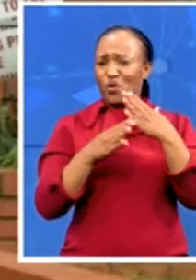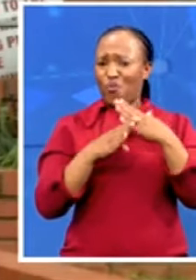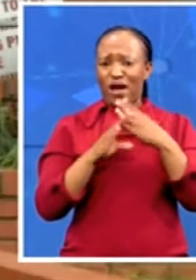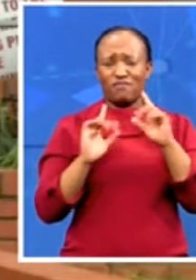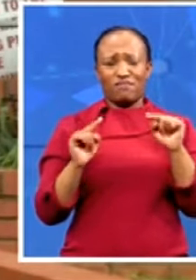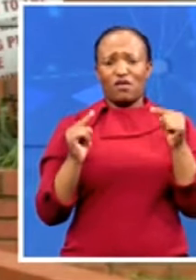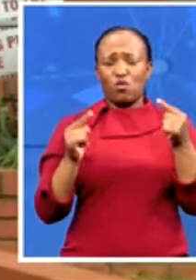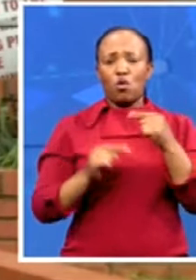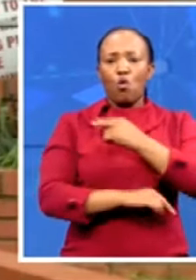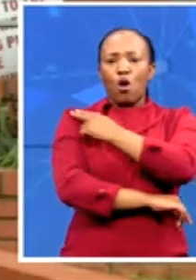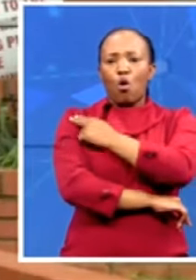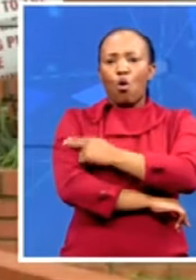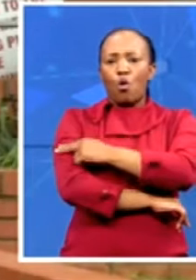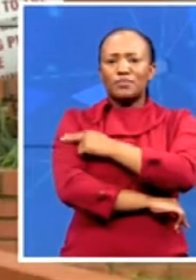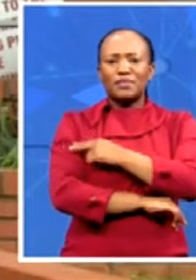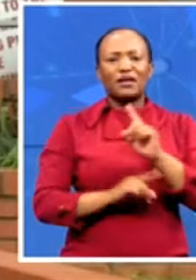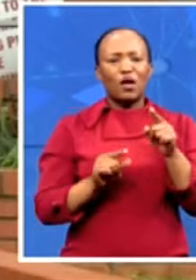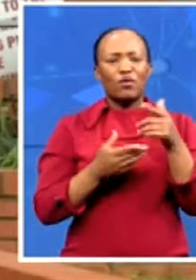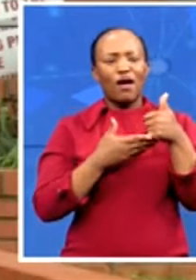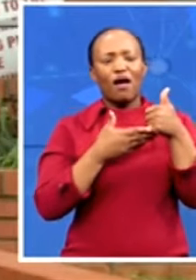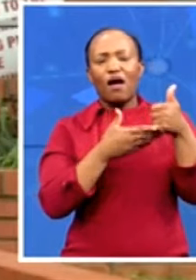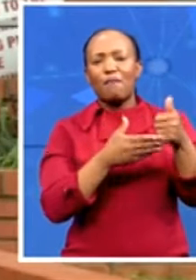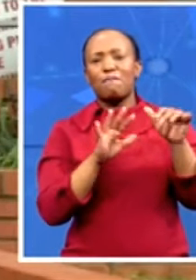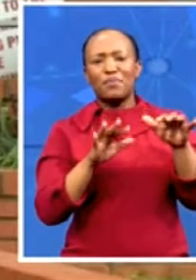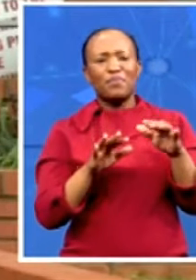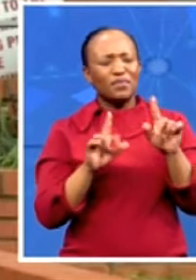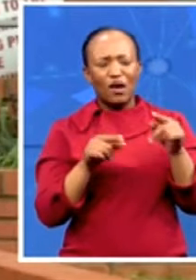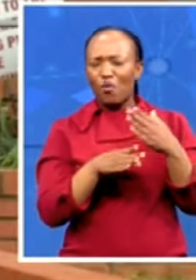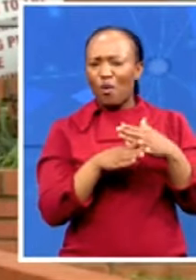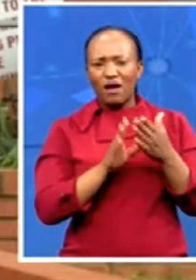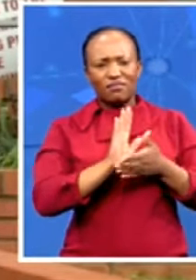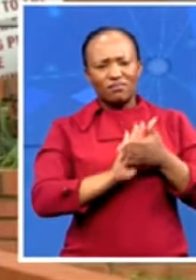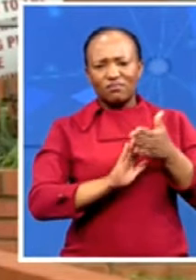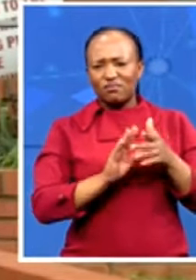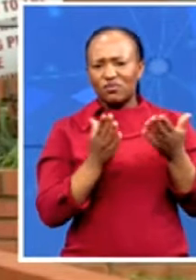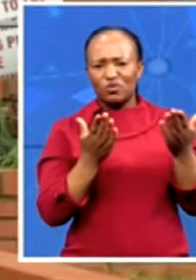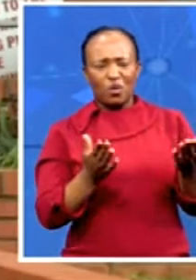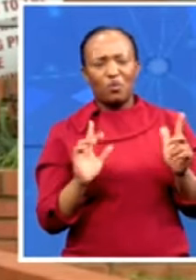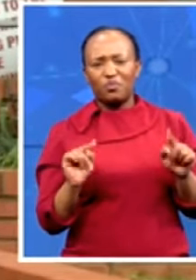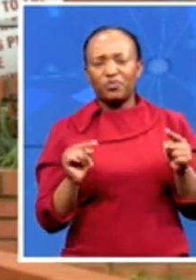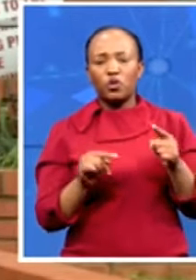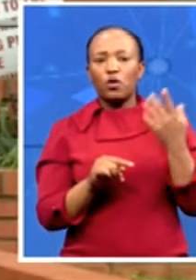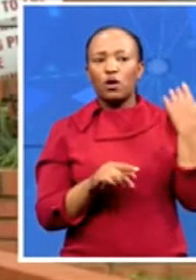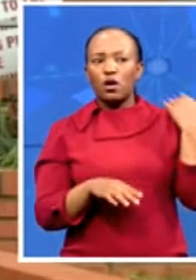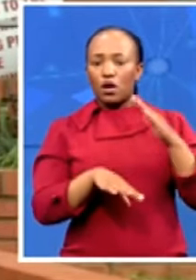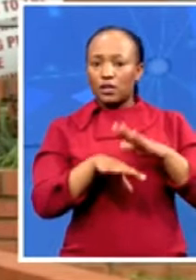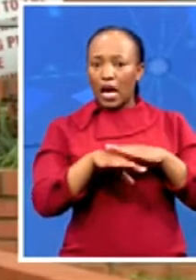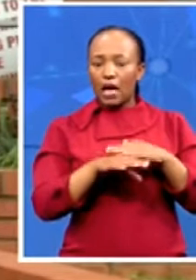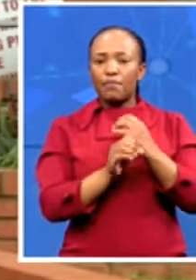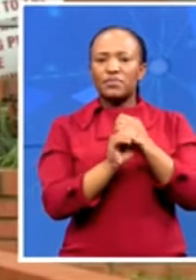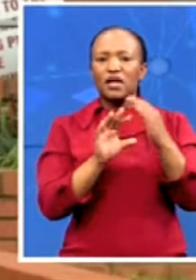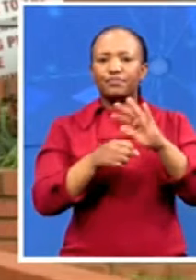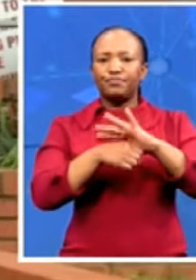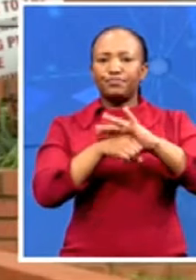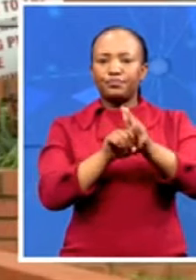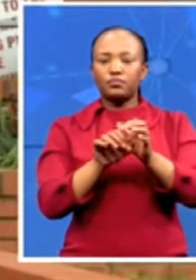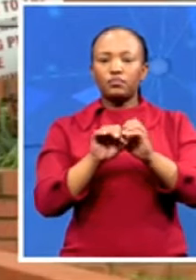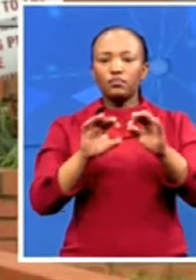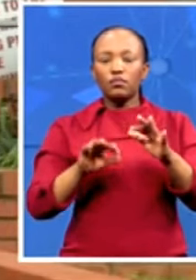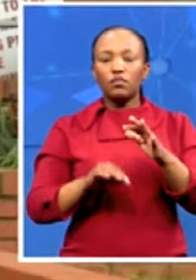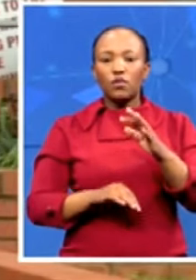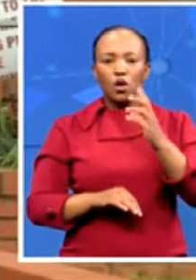into them, especially with COVID-19. We saw in the beginning of COVID-19 when doctors and nurses in this hospital, over 99